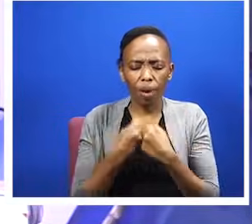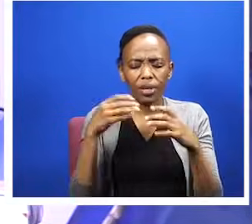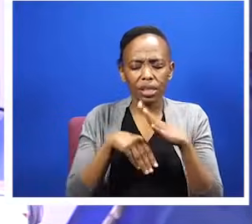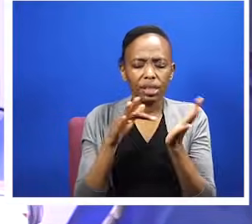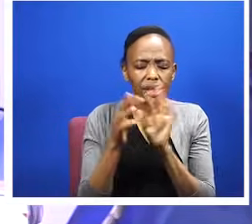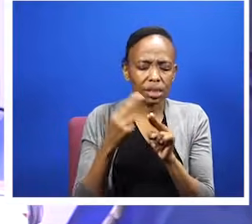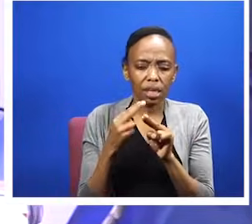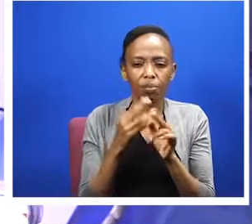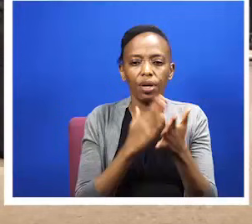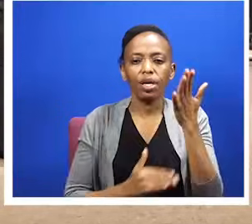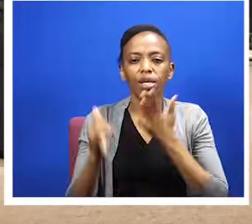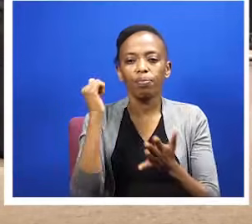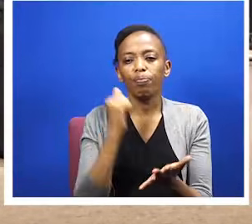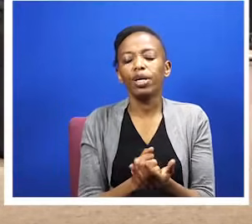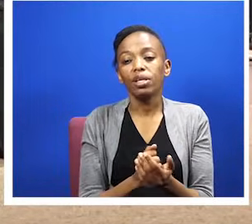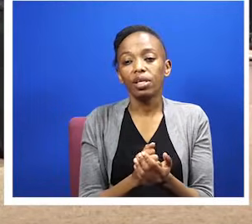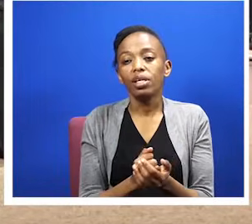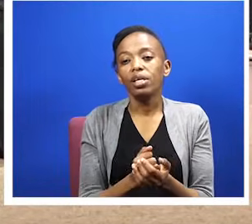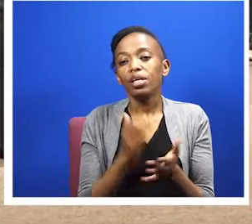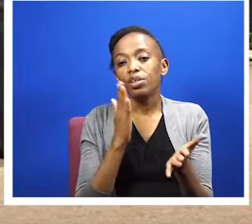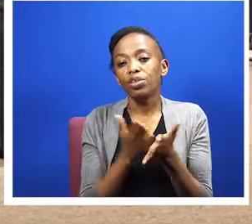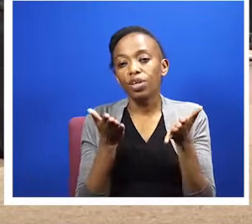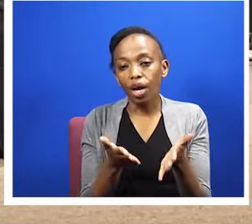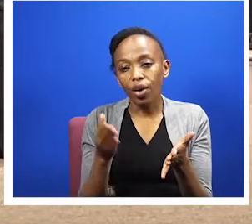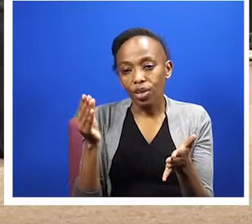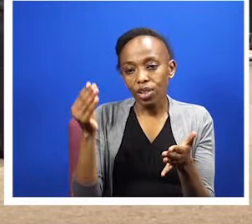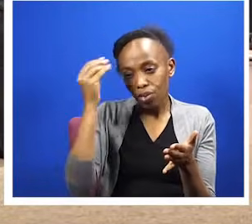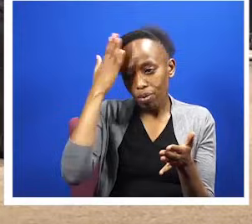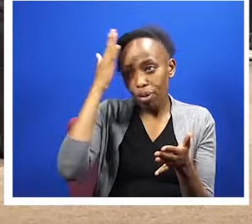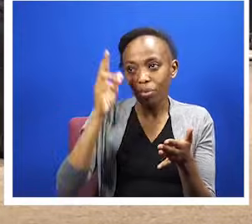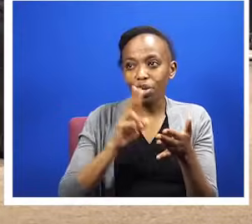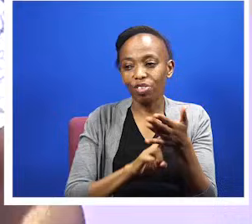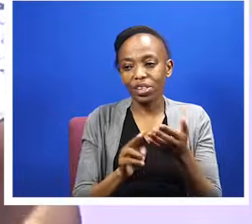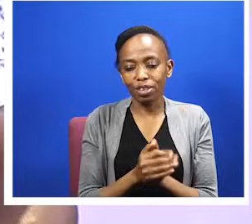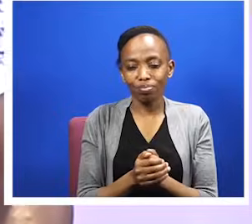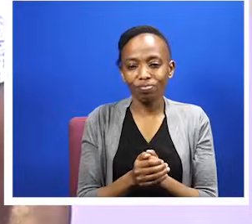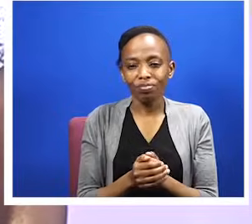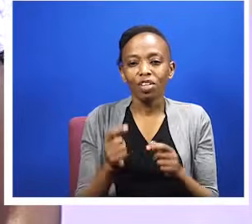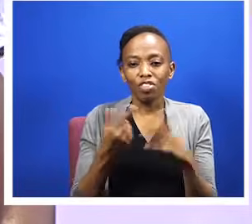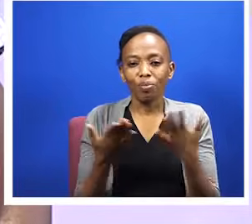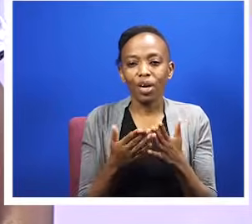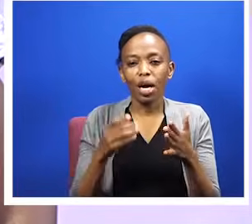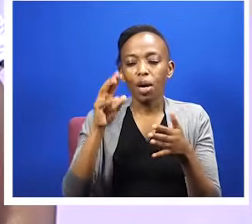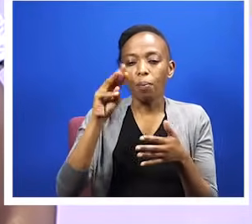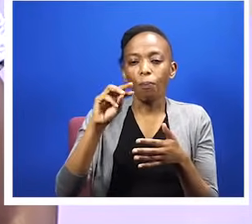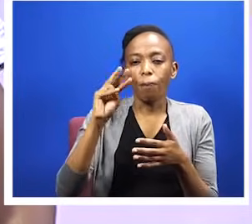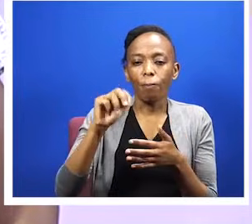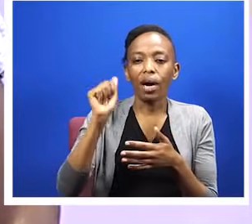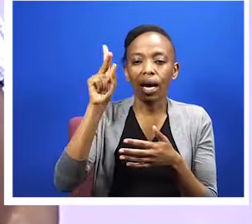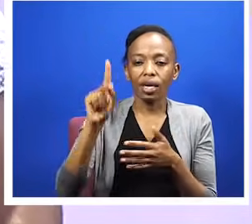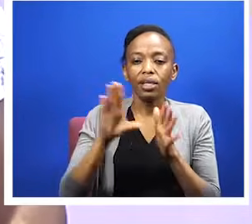name. Amen. And of course, now to our memory verse. Now, our memory verse comes from Mark chapter 8,